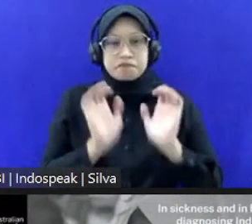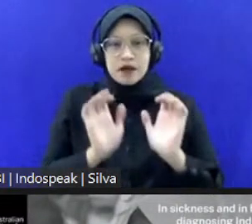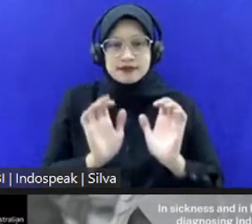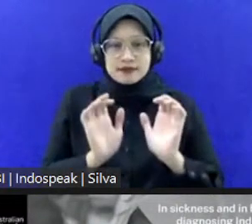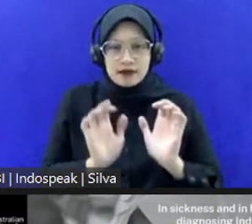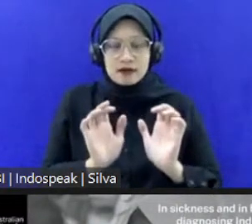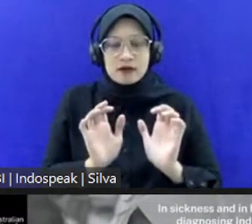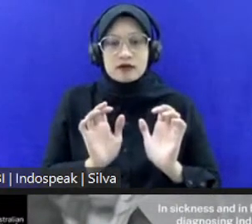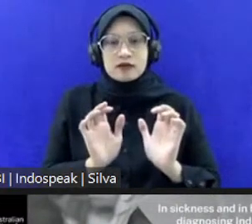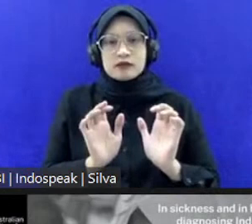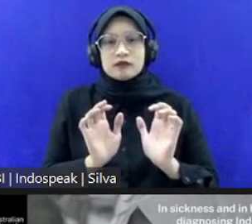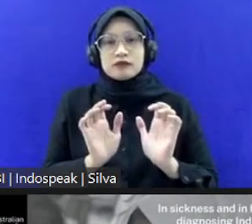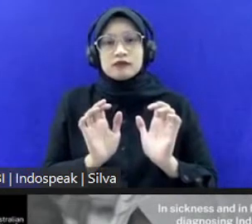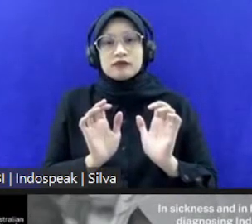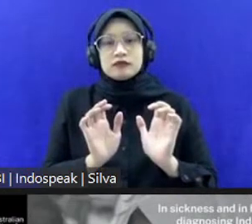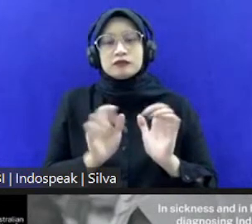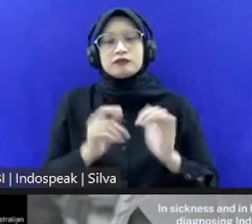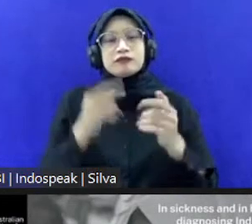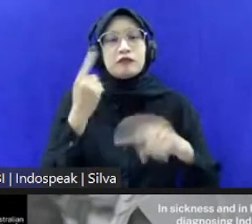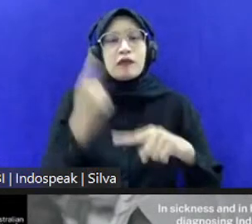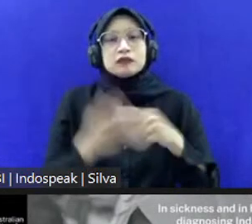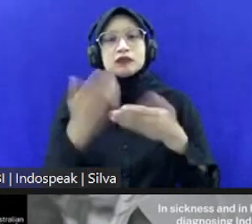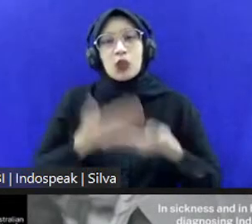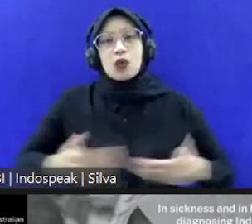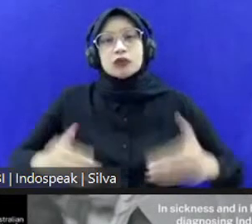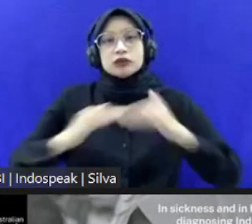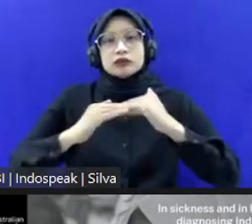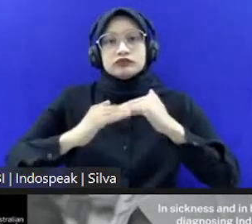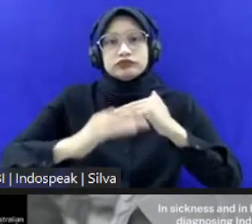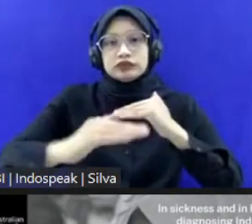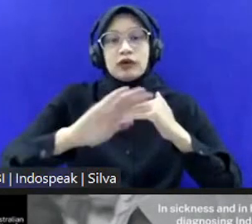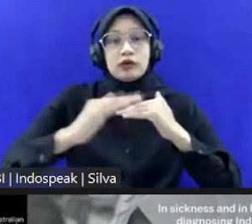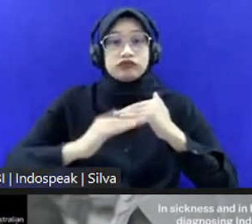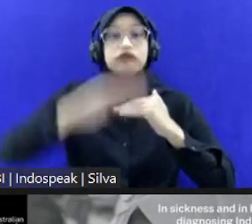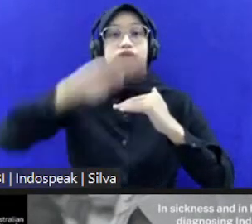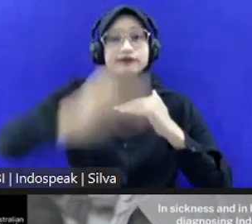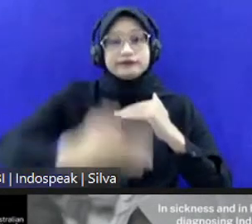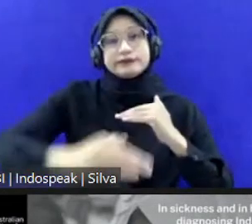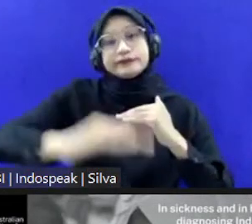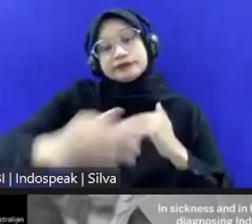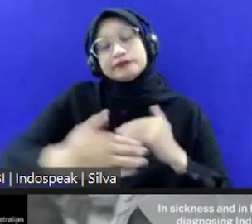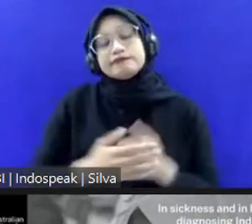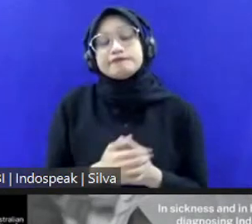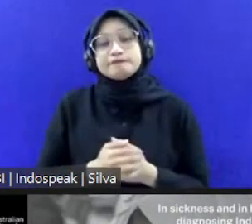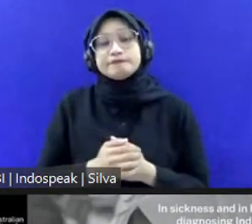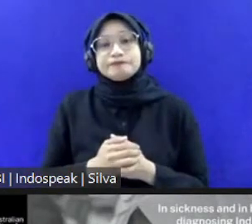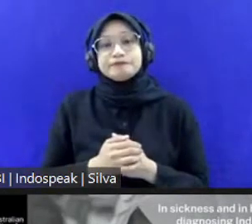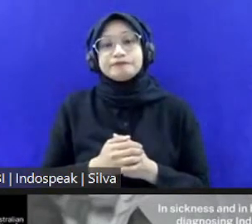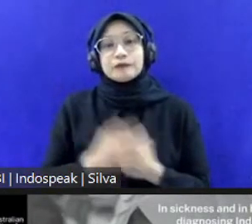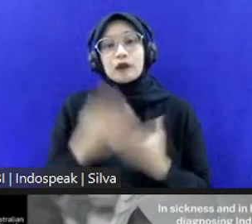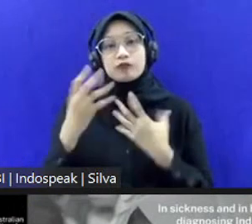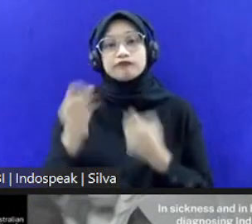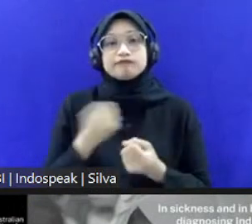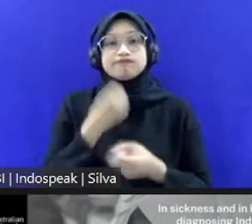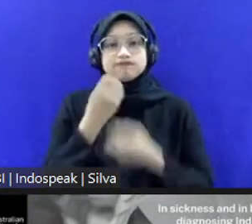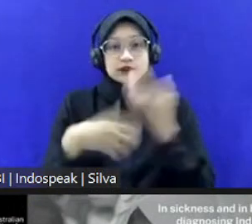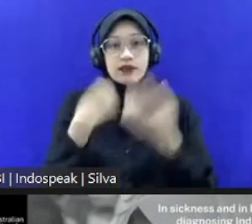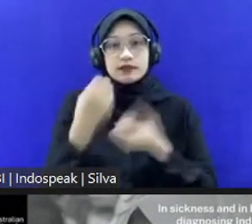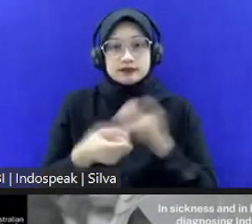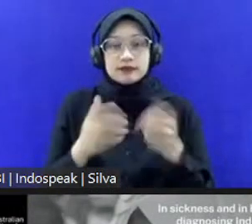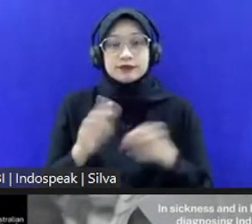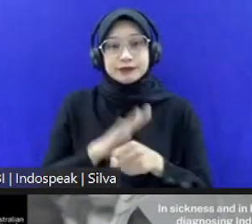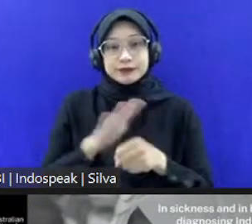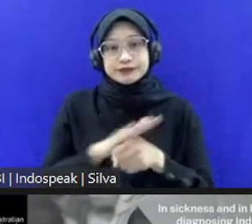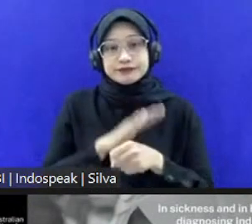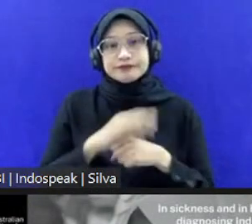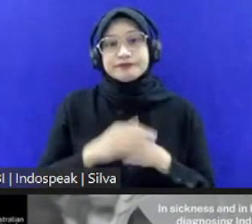stability and growth is not as fast. I hope that explains. Thank you very much, Ibu